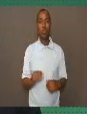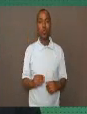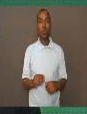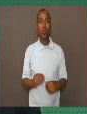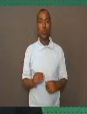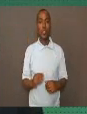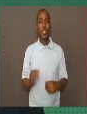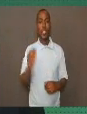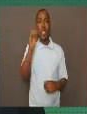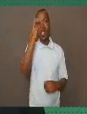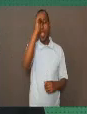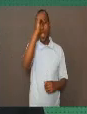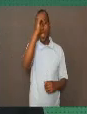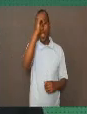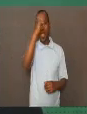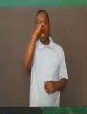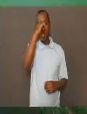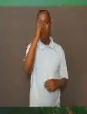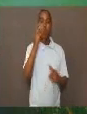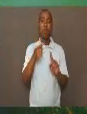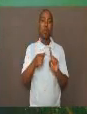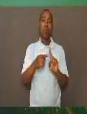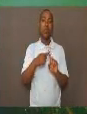becoming HIV positive.